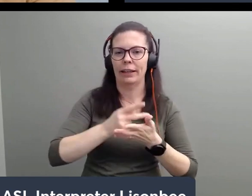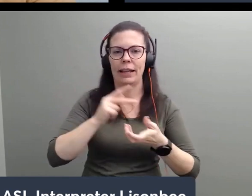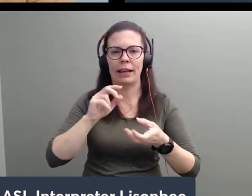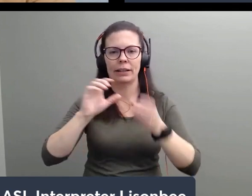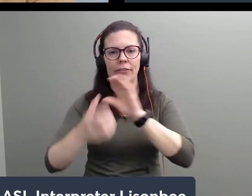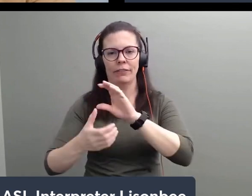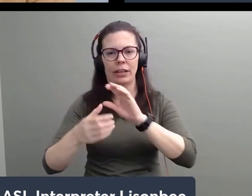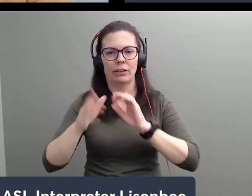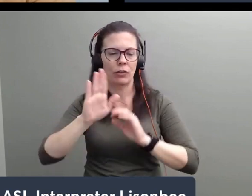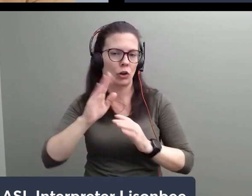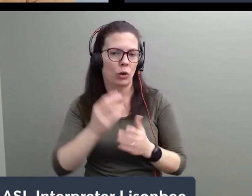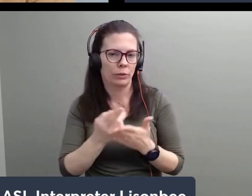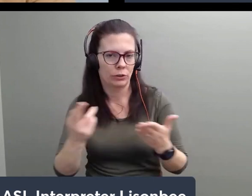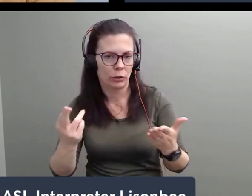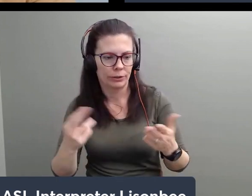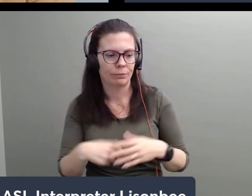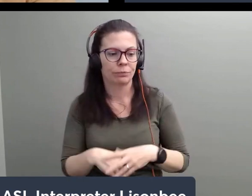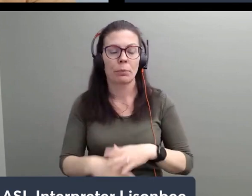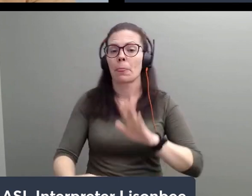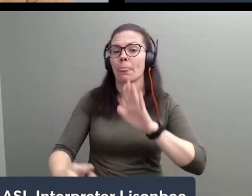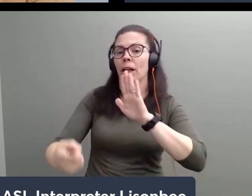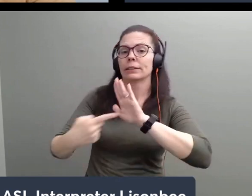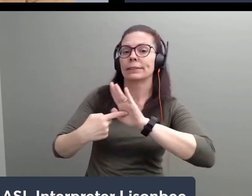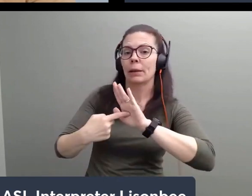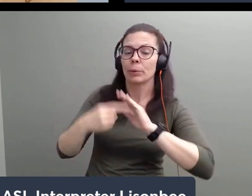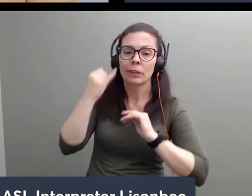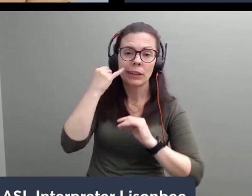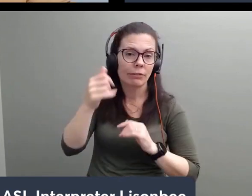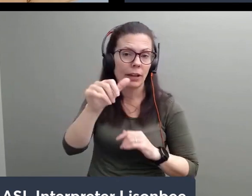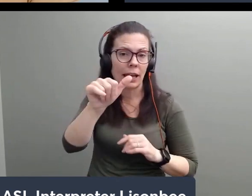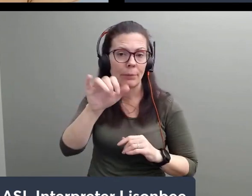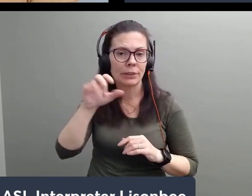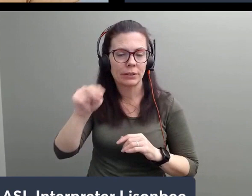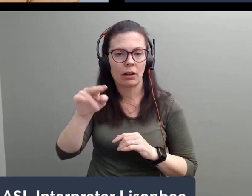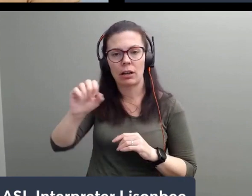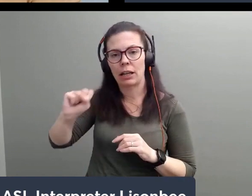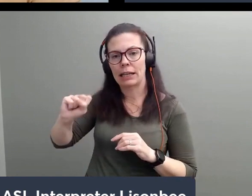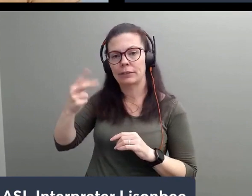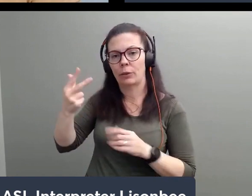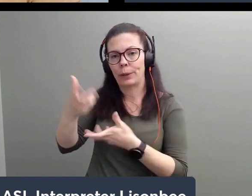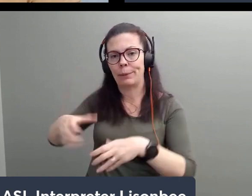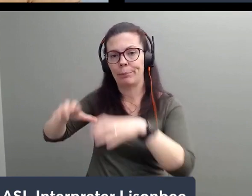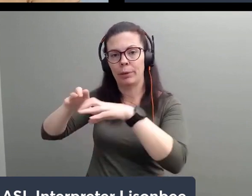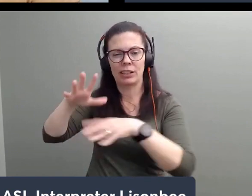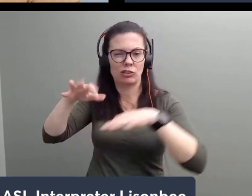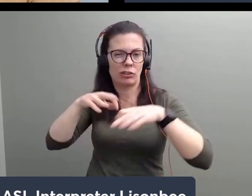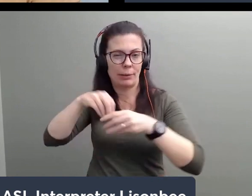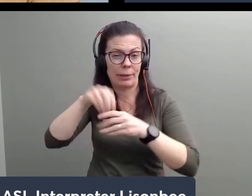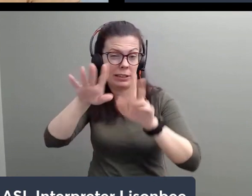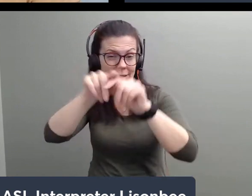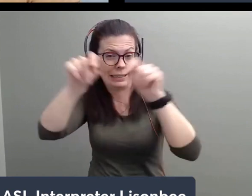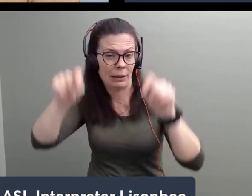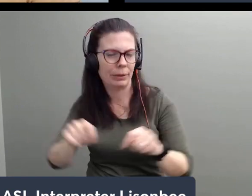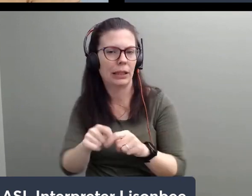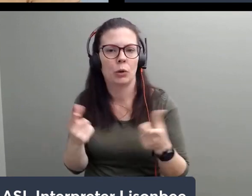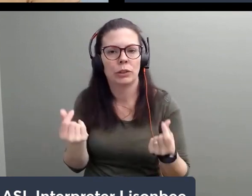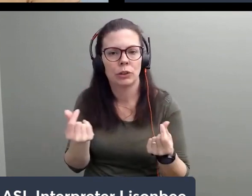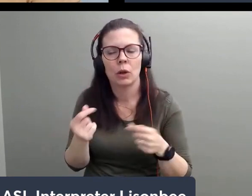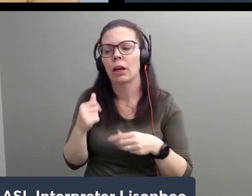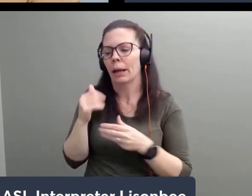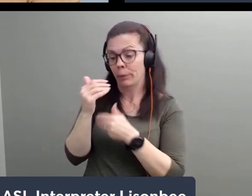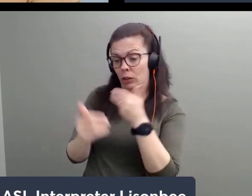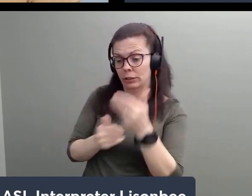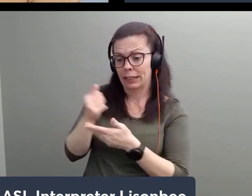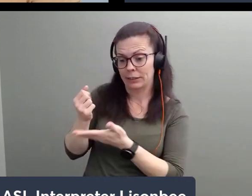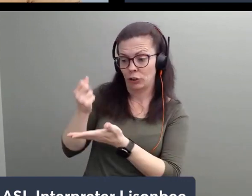example, if you have an Amazon S3 bucket that you describe in your template, what you want to do is you want to have a process to